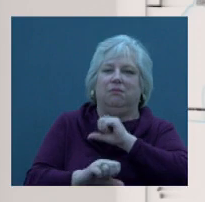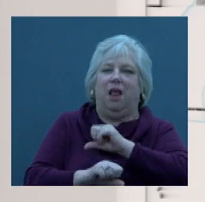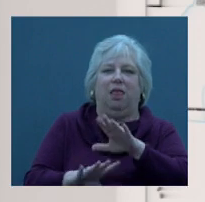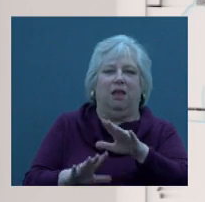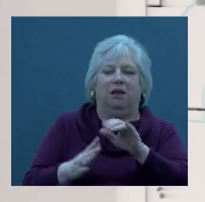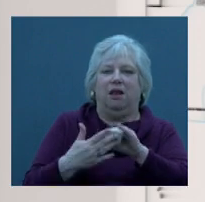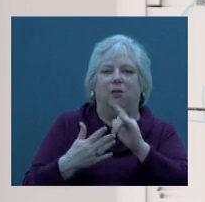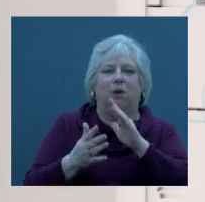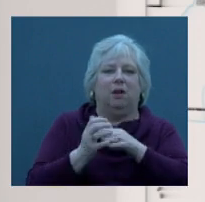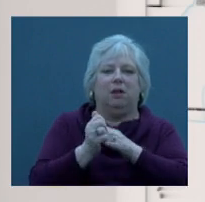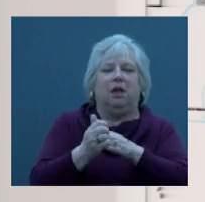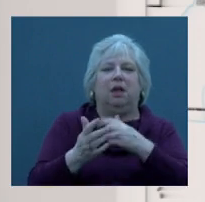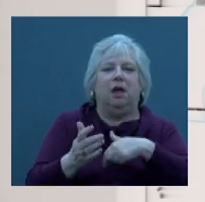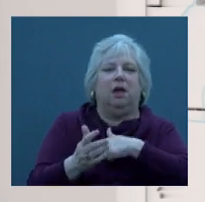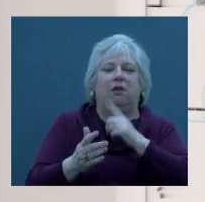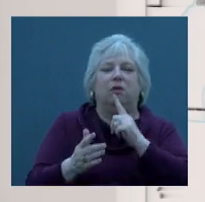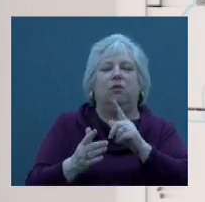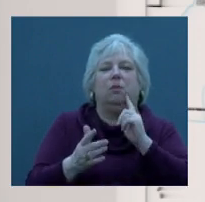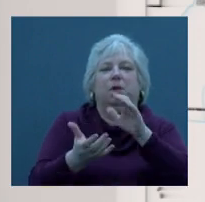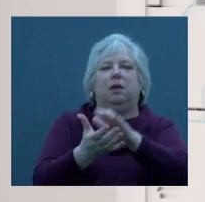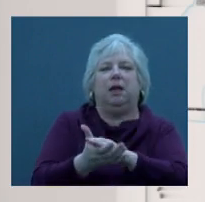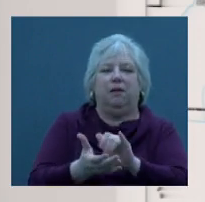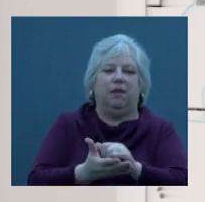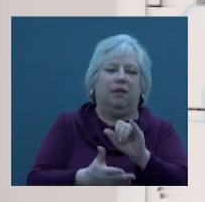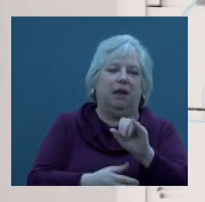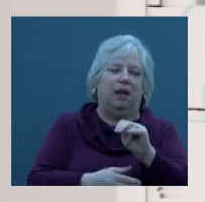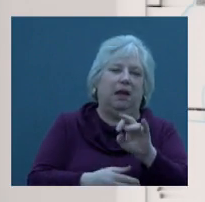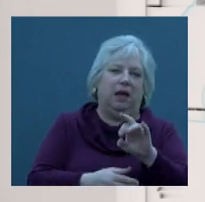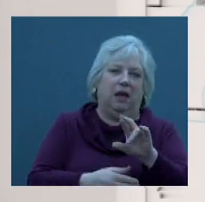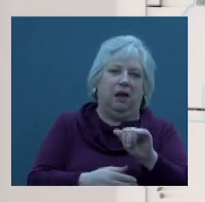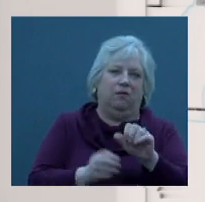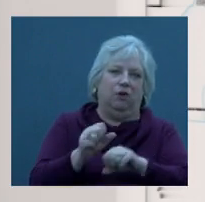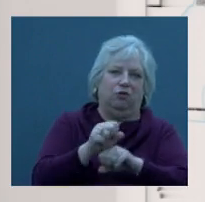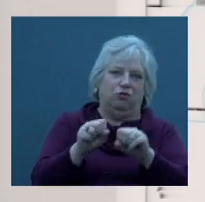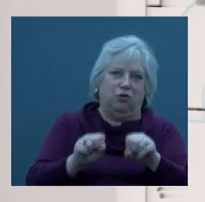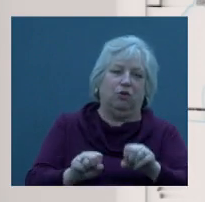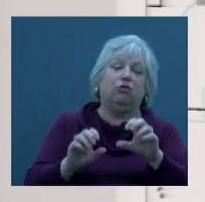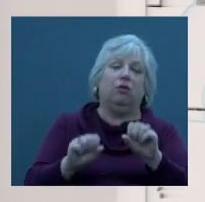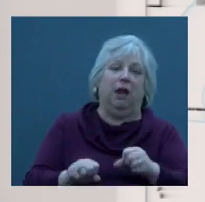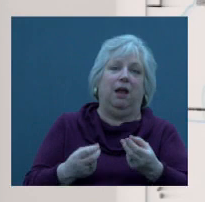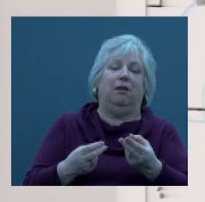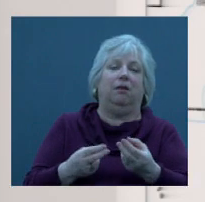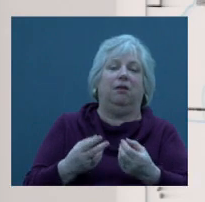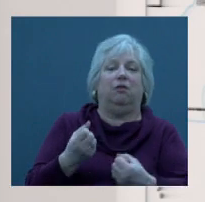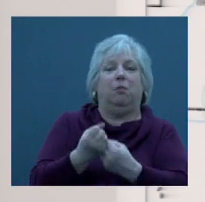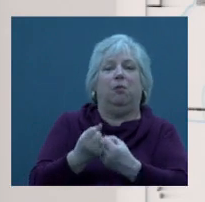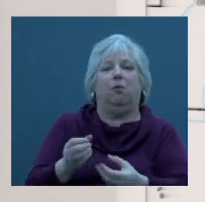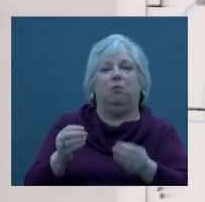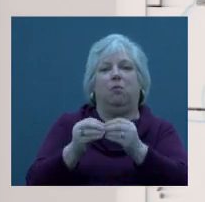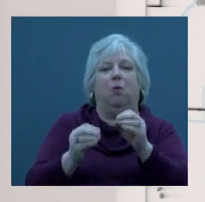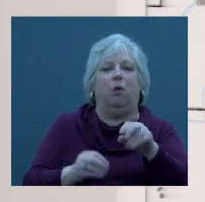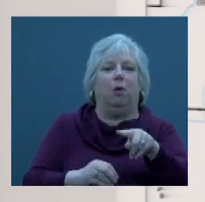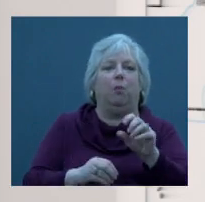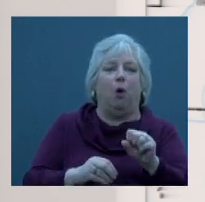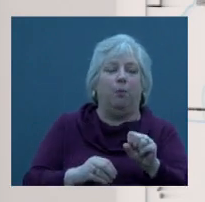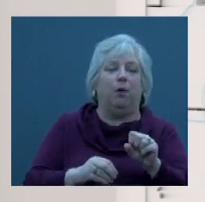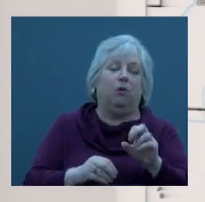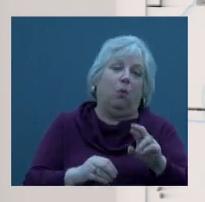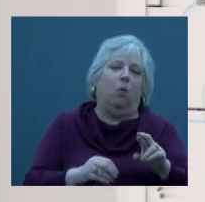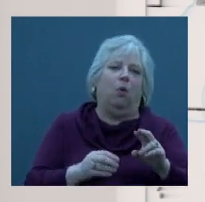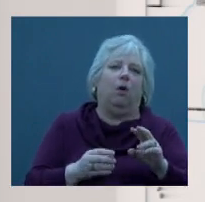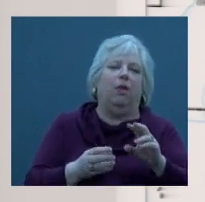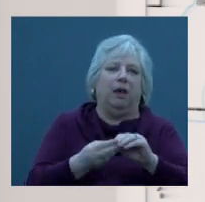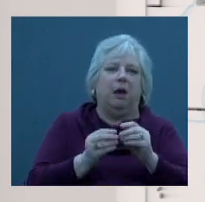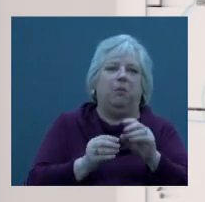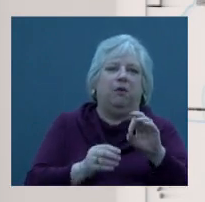say that the area, the infrastructure could support any additional units. or the units that are being proposed